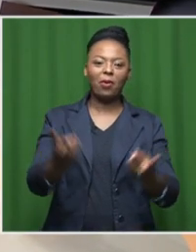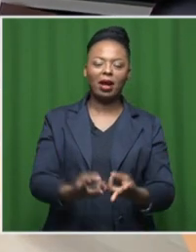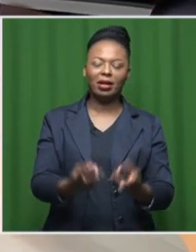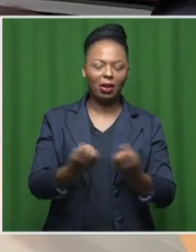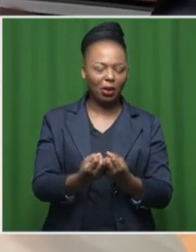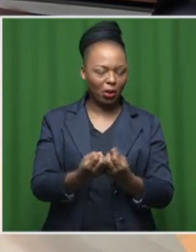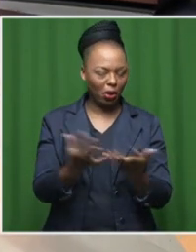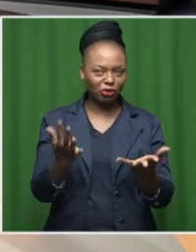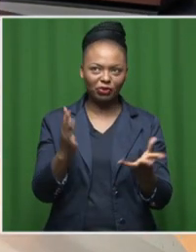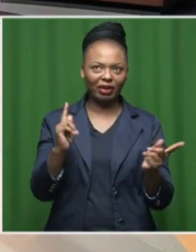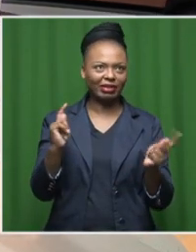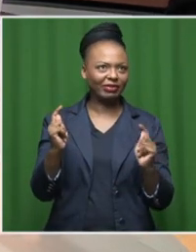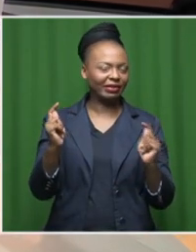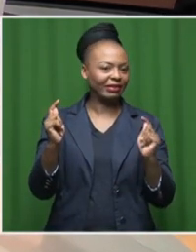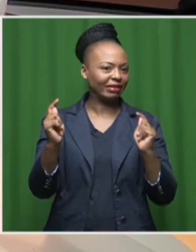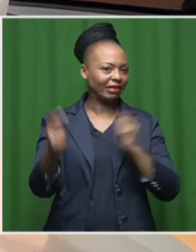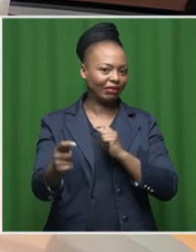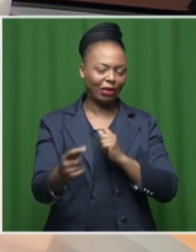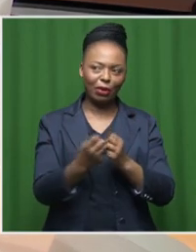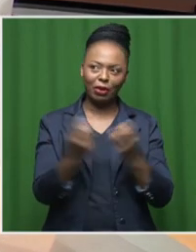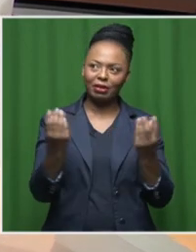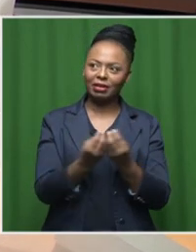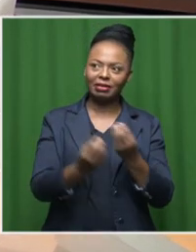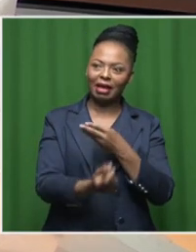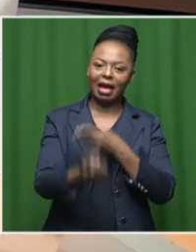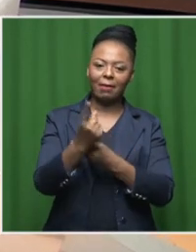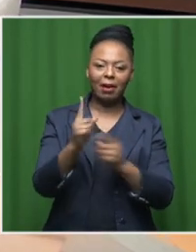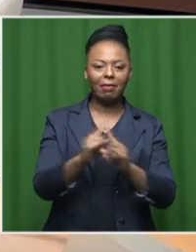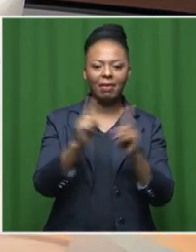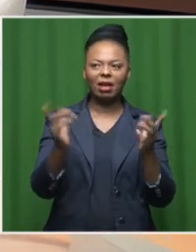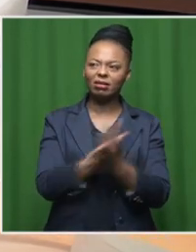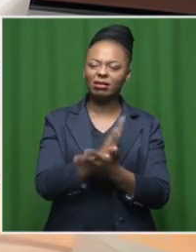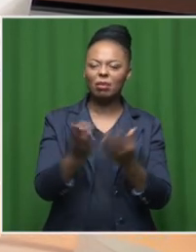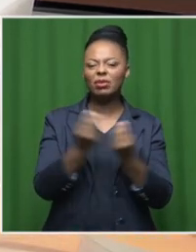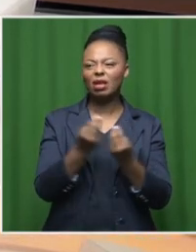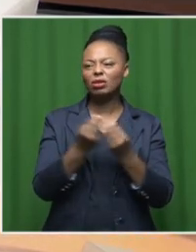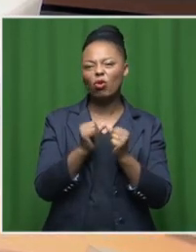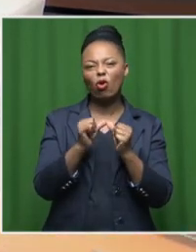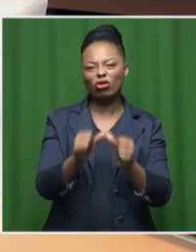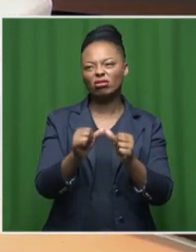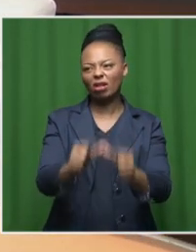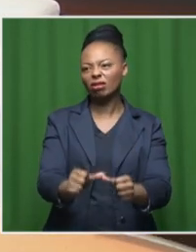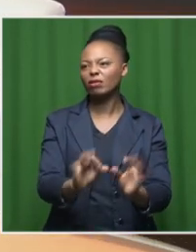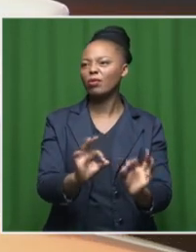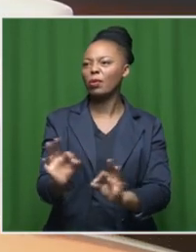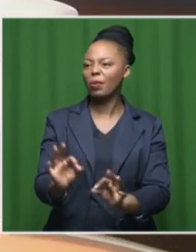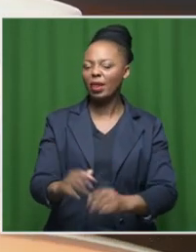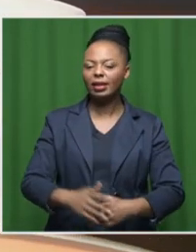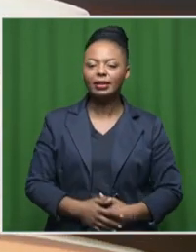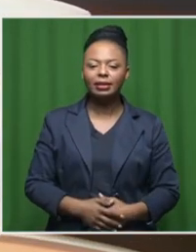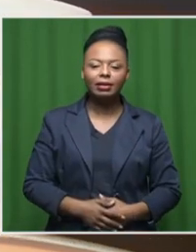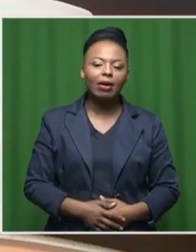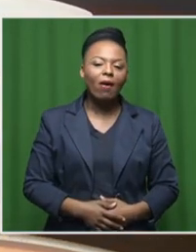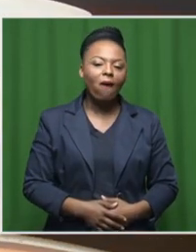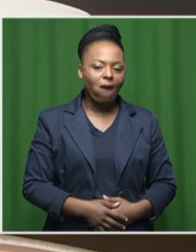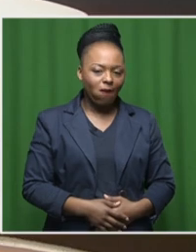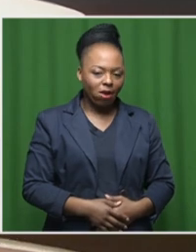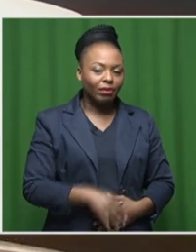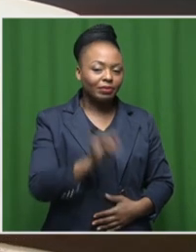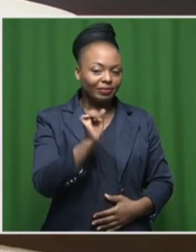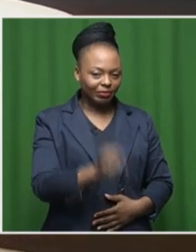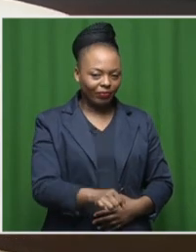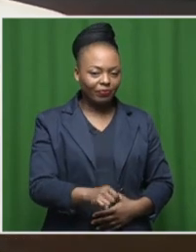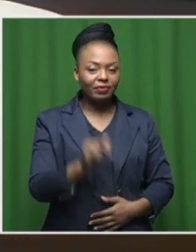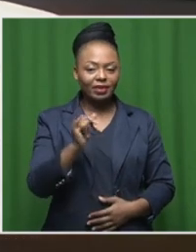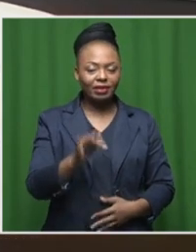seemingly shifting in all sorts of ways, but some things remain constant. I think that if you all care about each